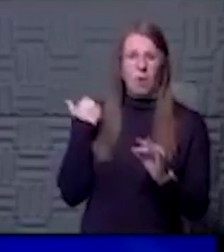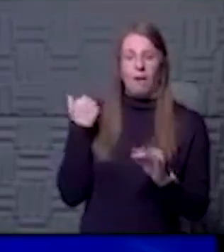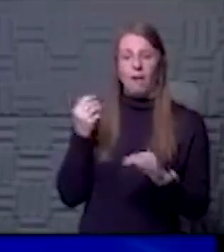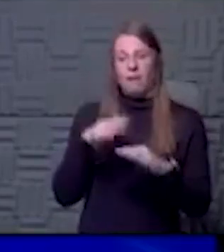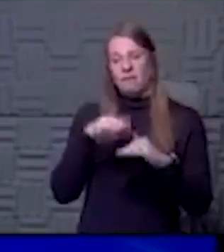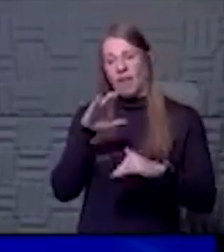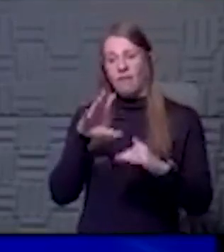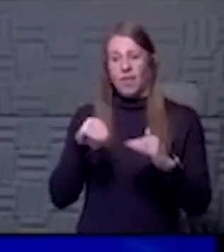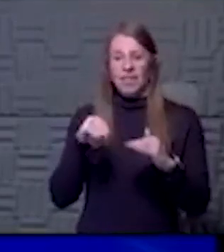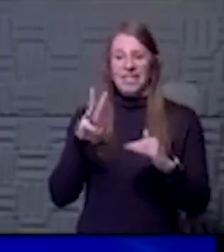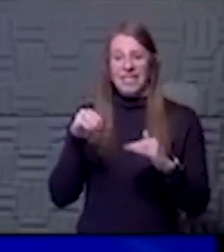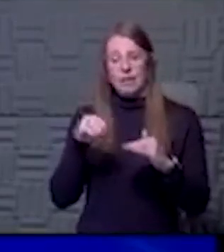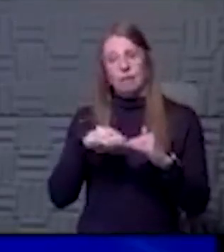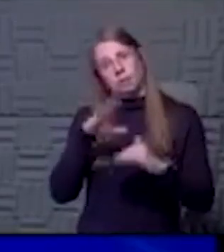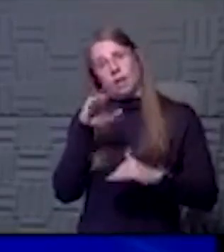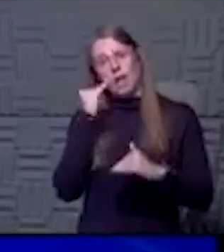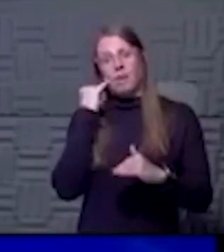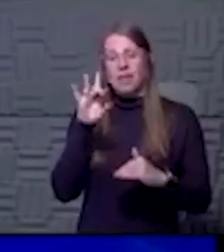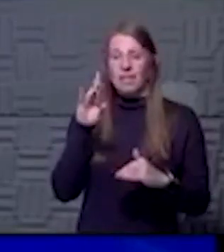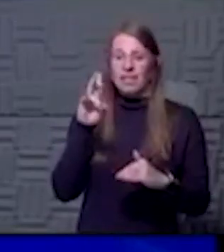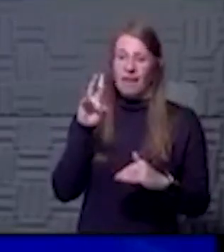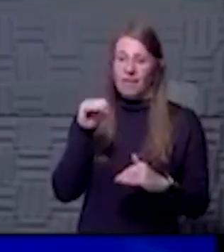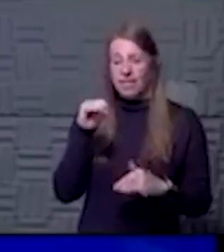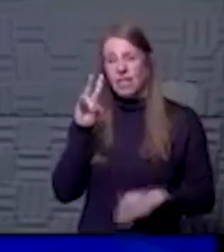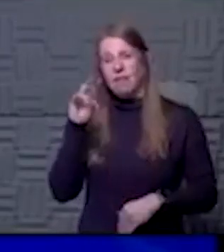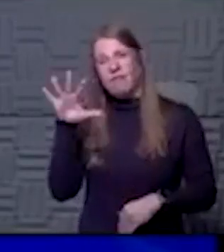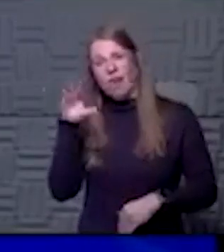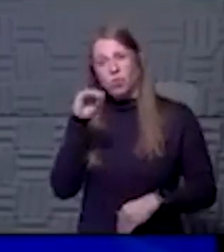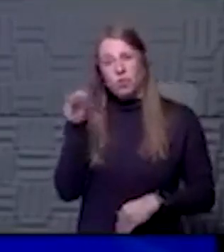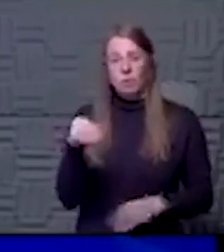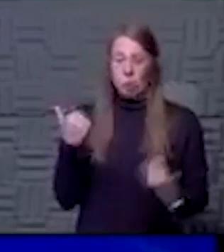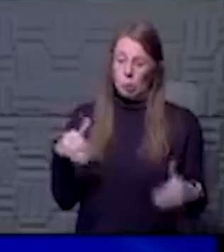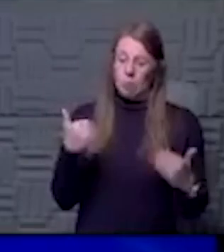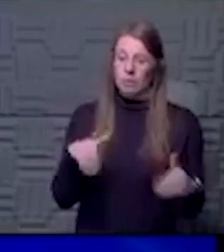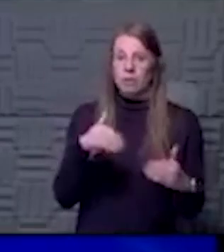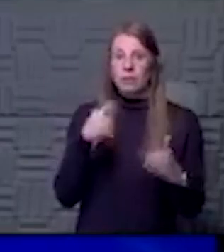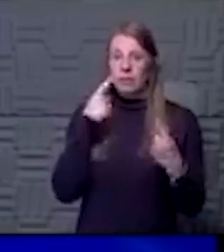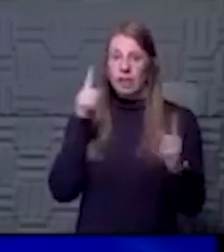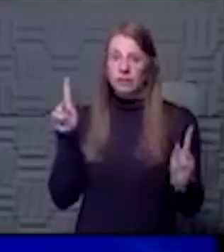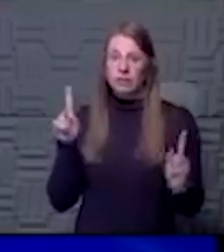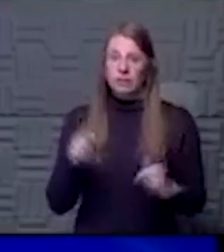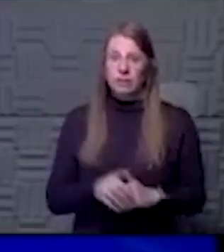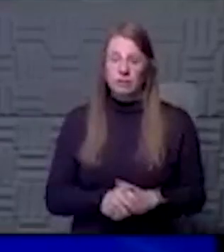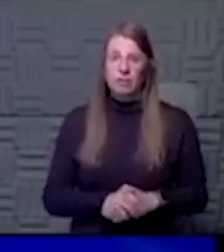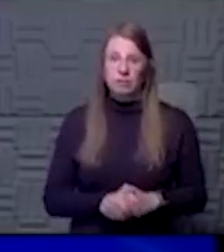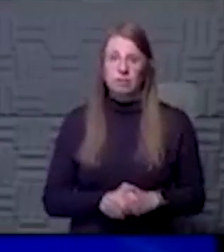above, it feels like if we're at 70 or 75%, that's still a pretty darn good success.